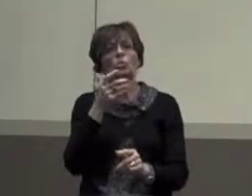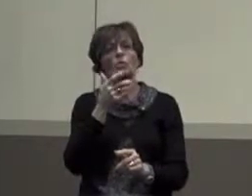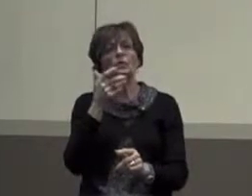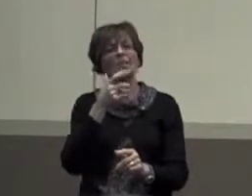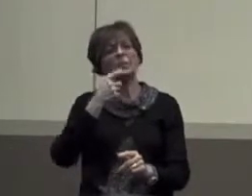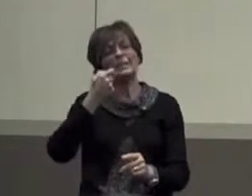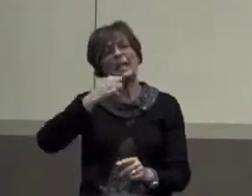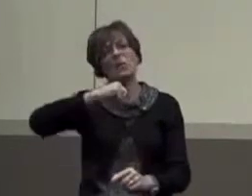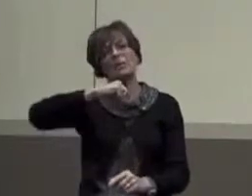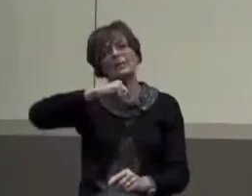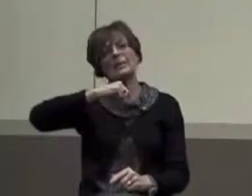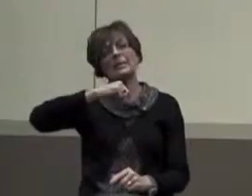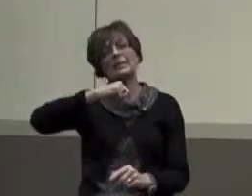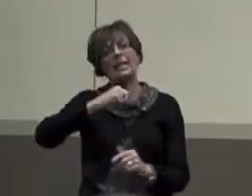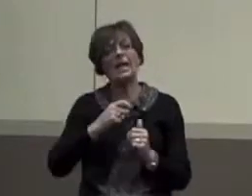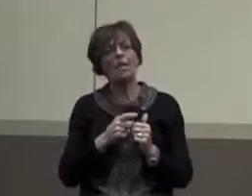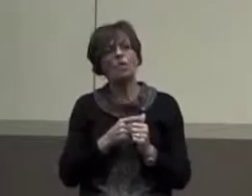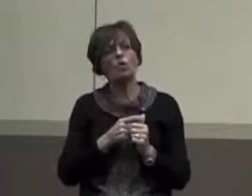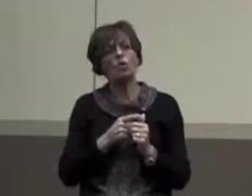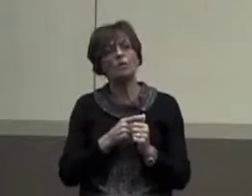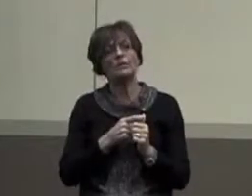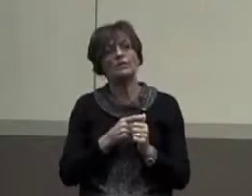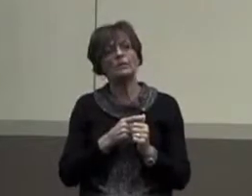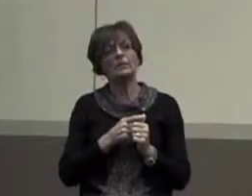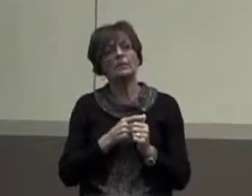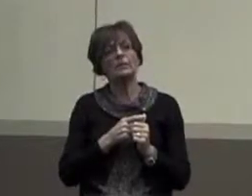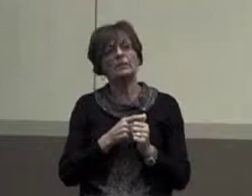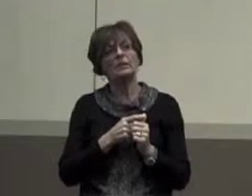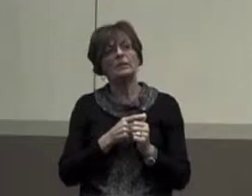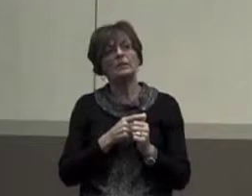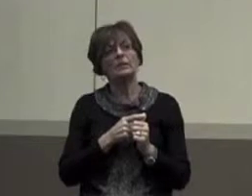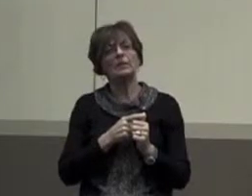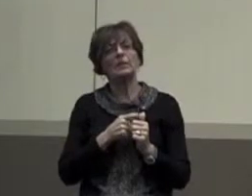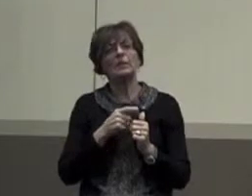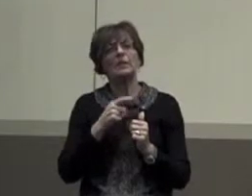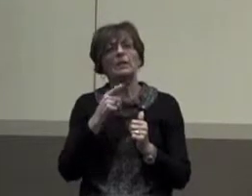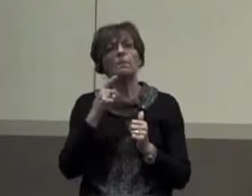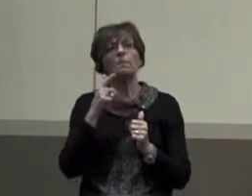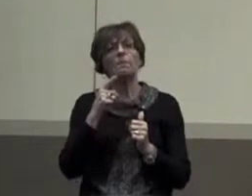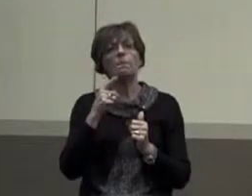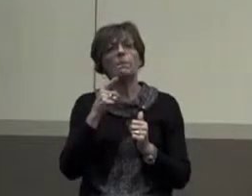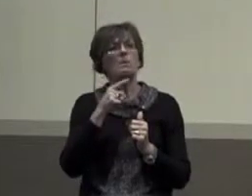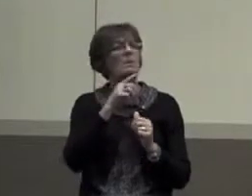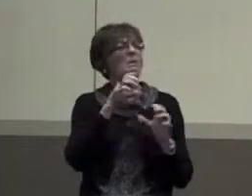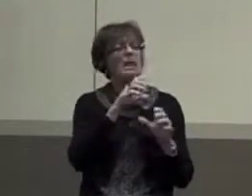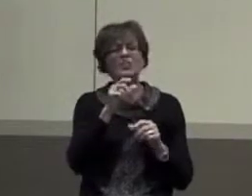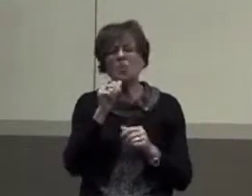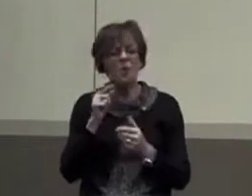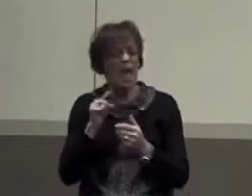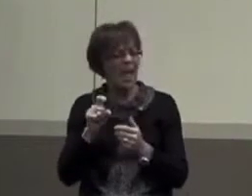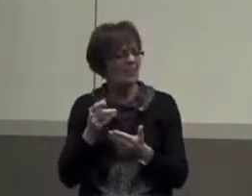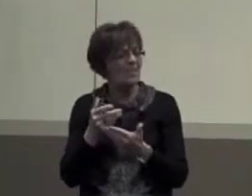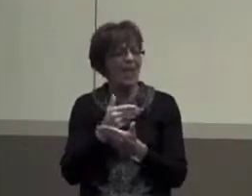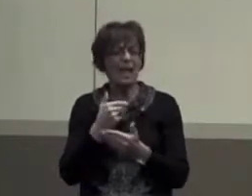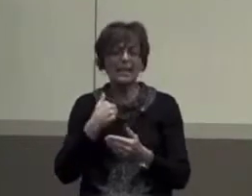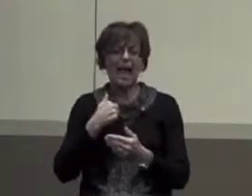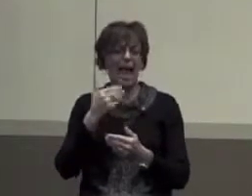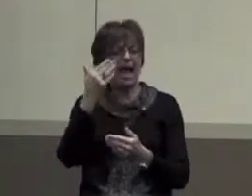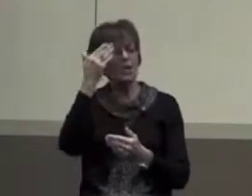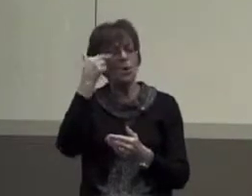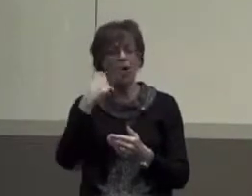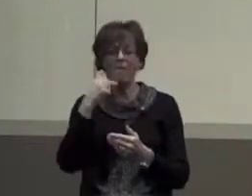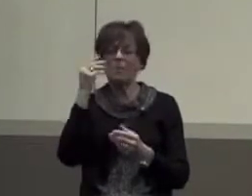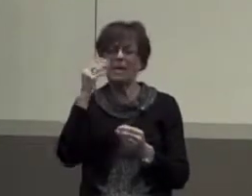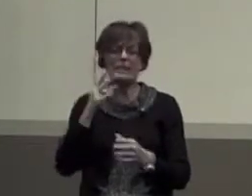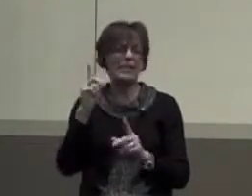resistant at first to having, it's just, he does this, we don't have to collect data, but I know I'm going to teach it forever. So